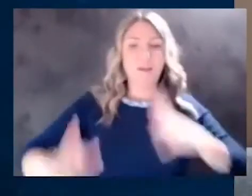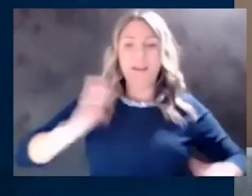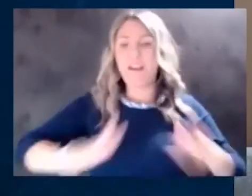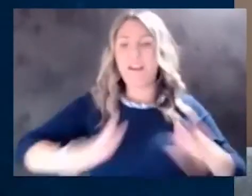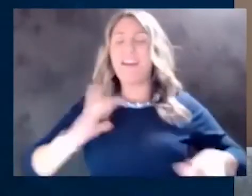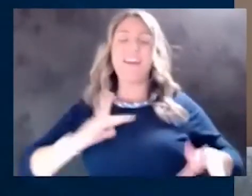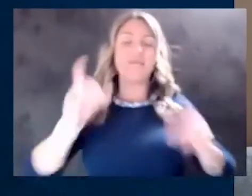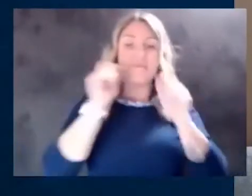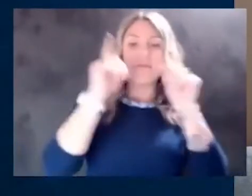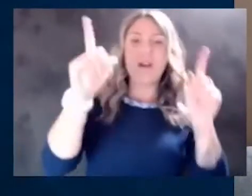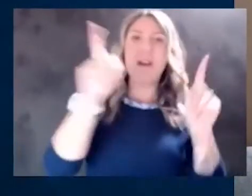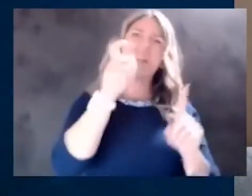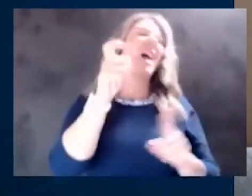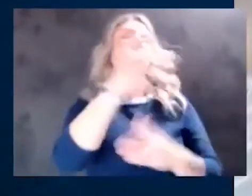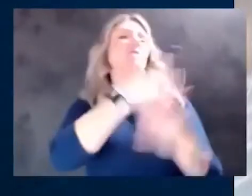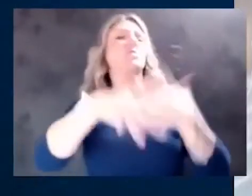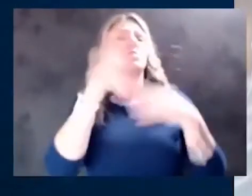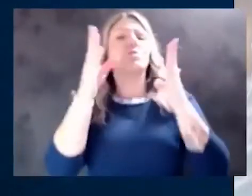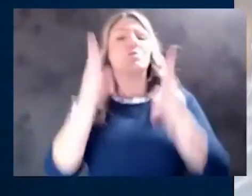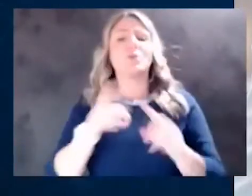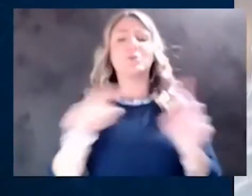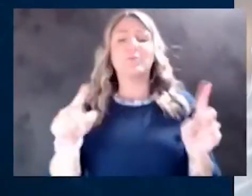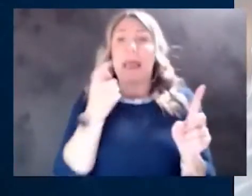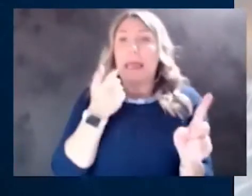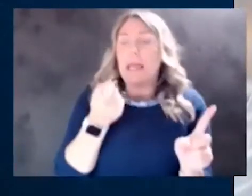person, but just a little bit goes a long way.